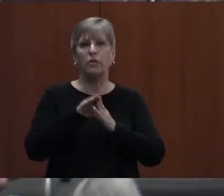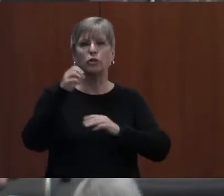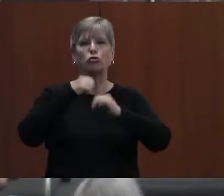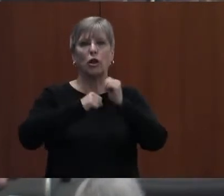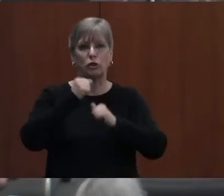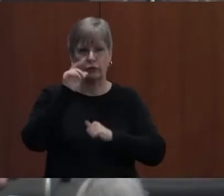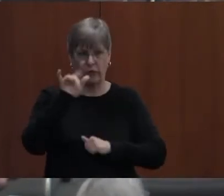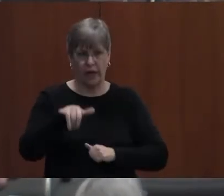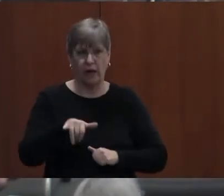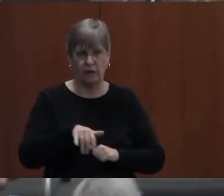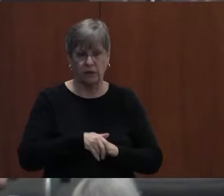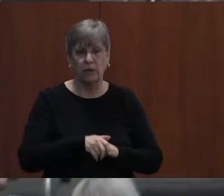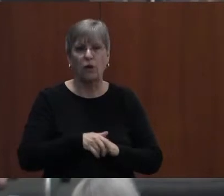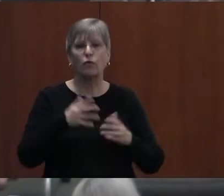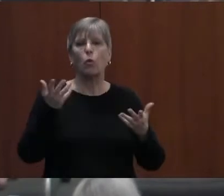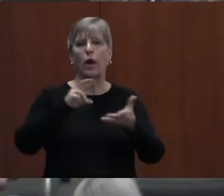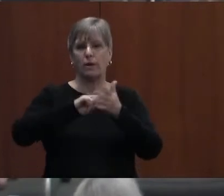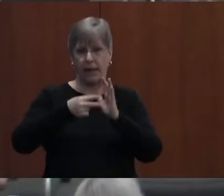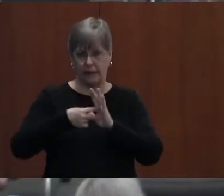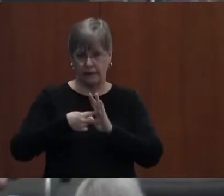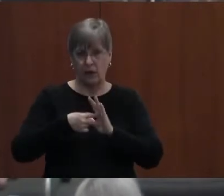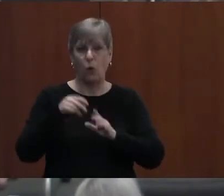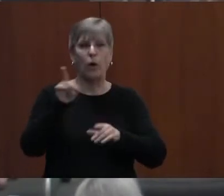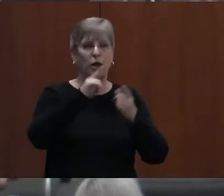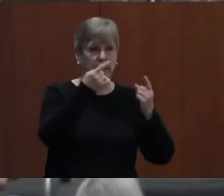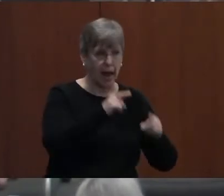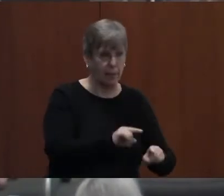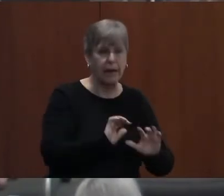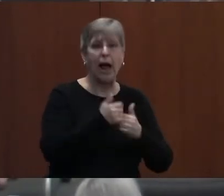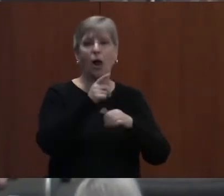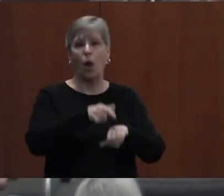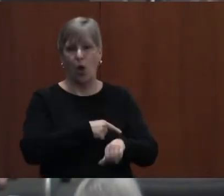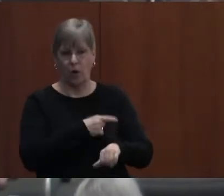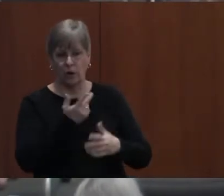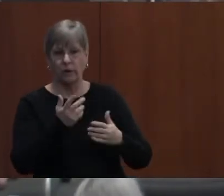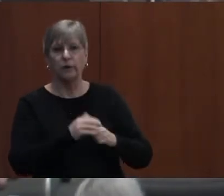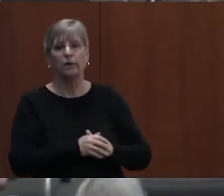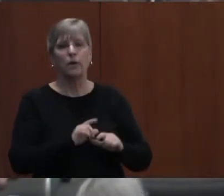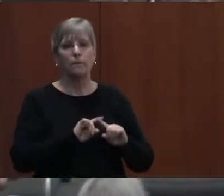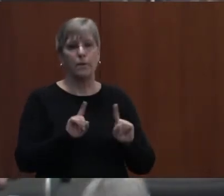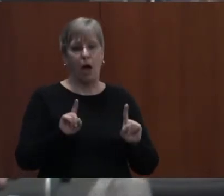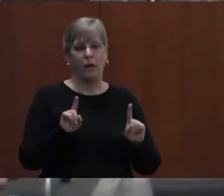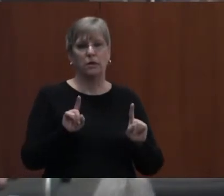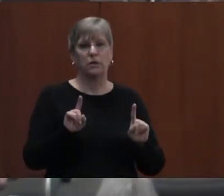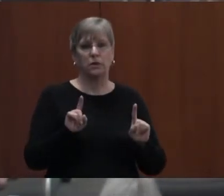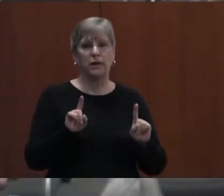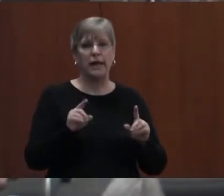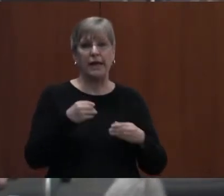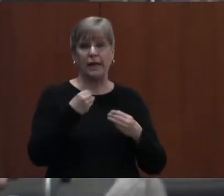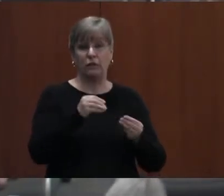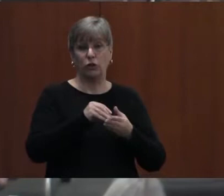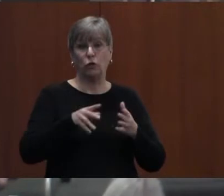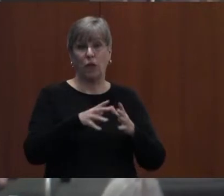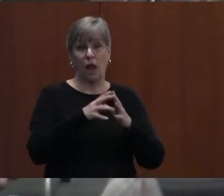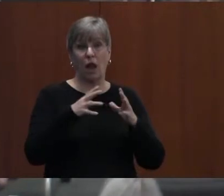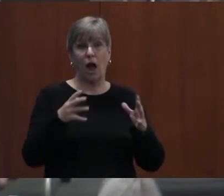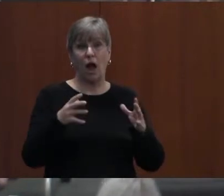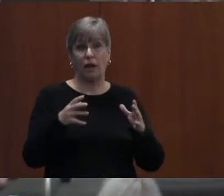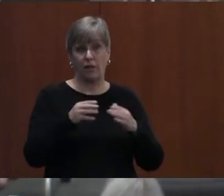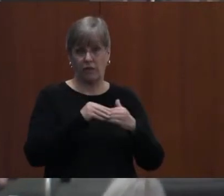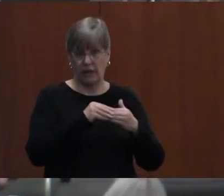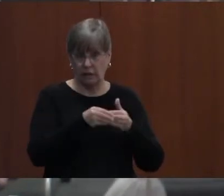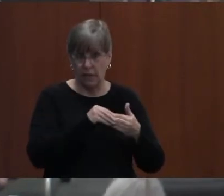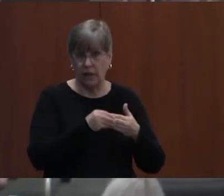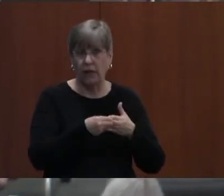for what that meant, where it could be, how long it could be. But it gives students quite a bit of